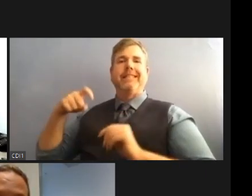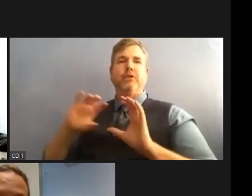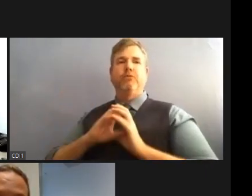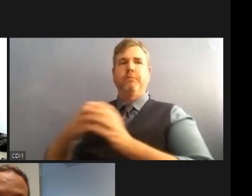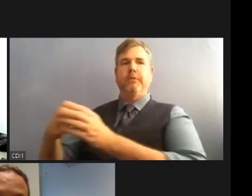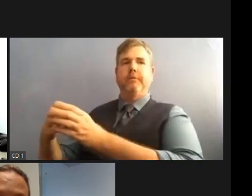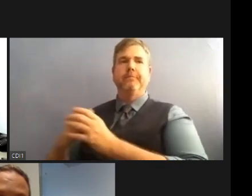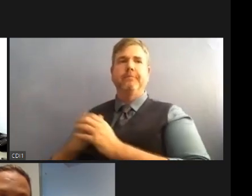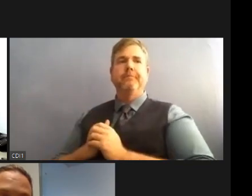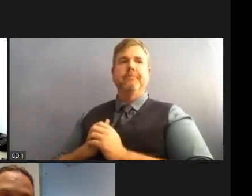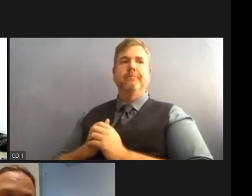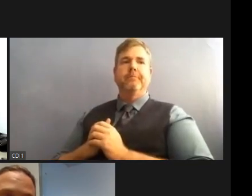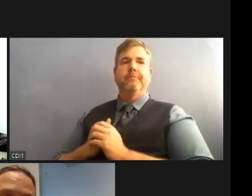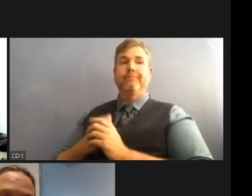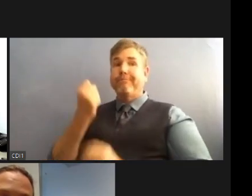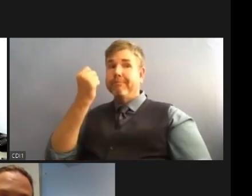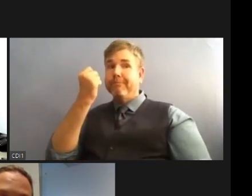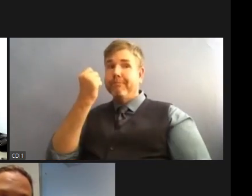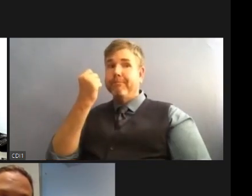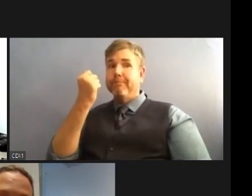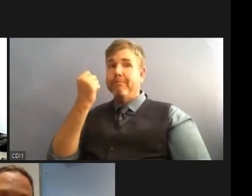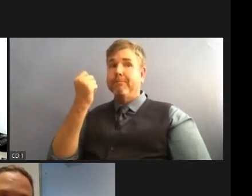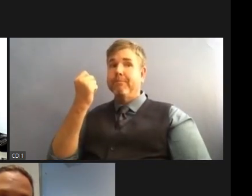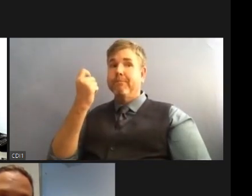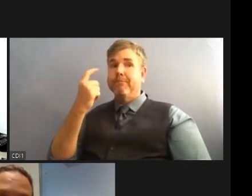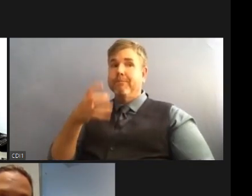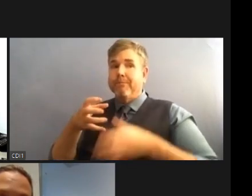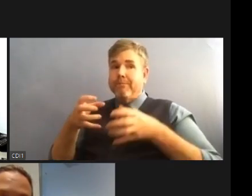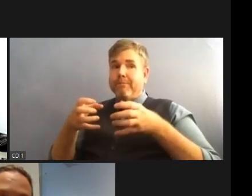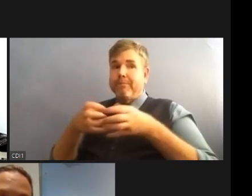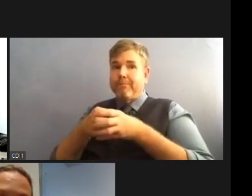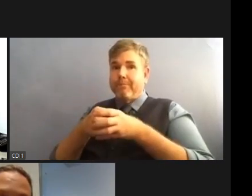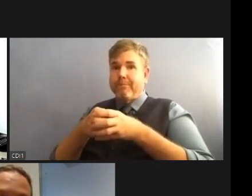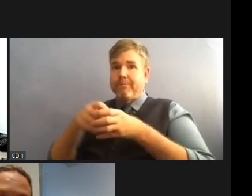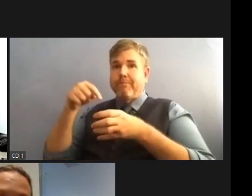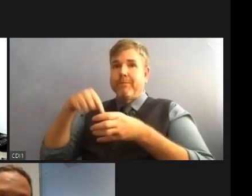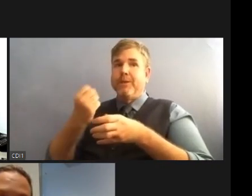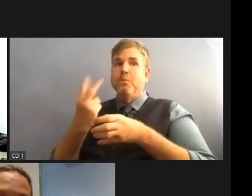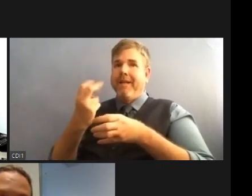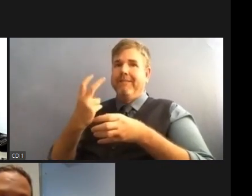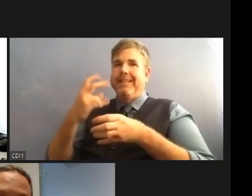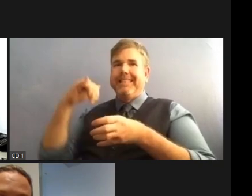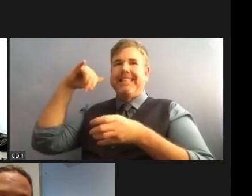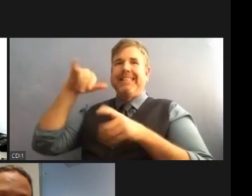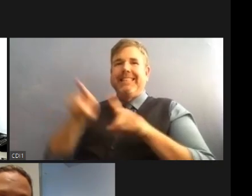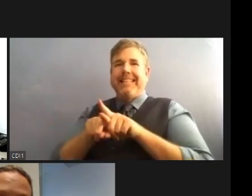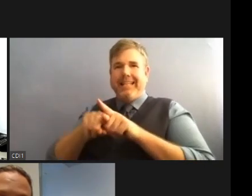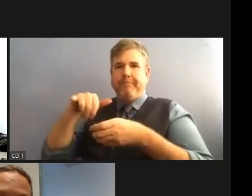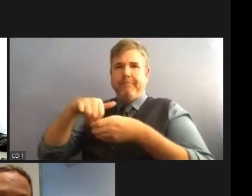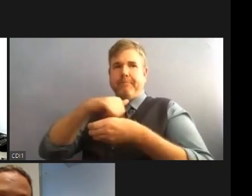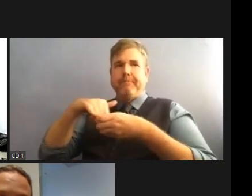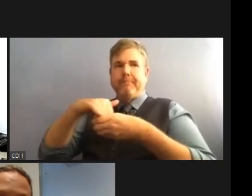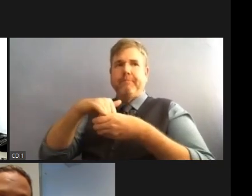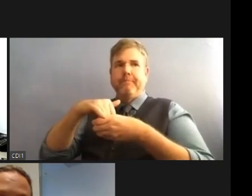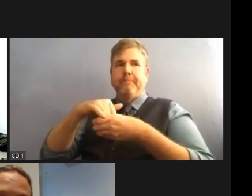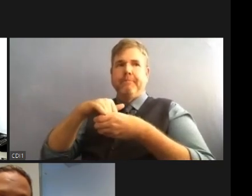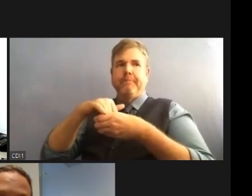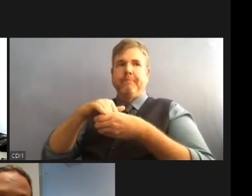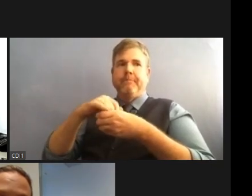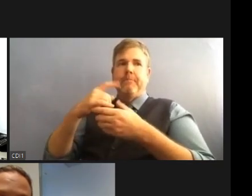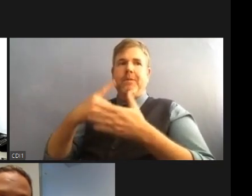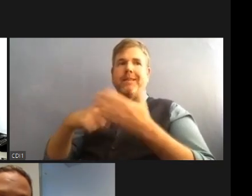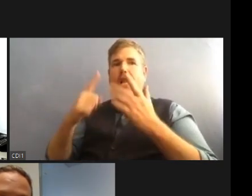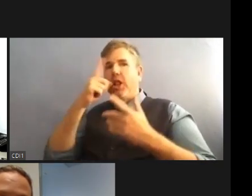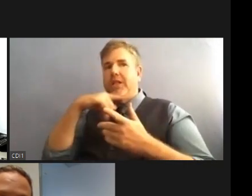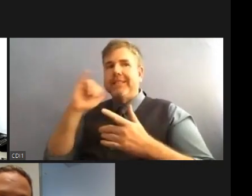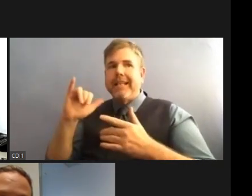of 12, and that offered us a demonstration of what this looks like and how we can do this effectively.